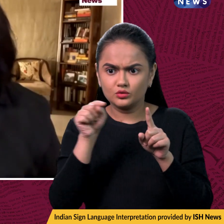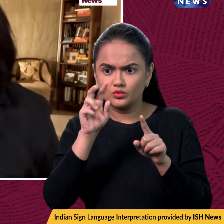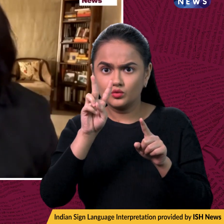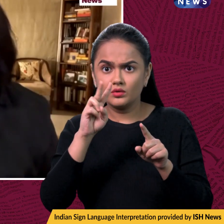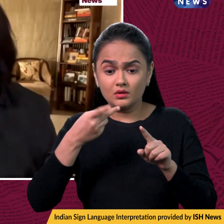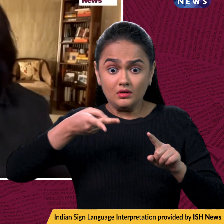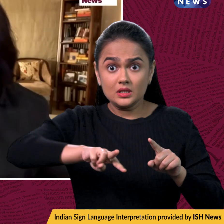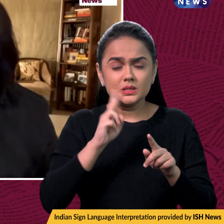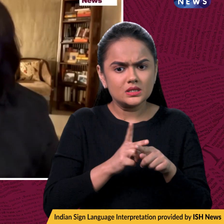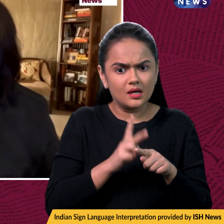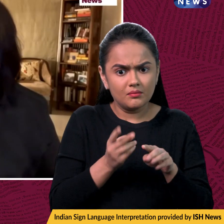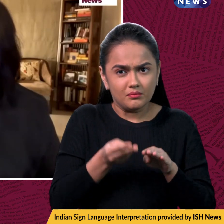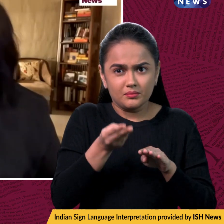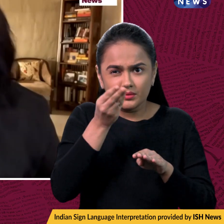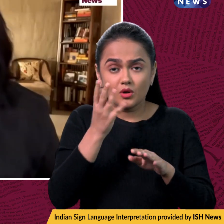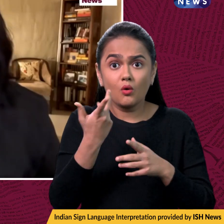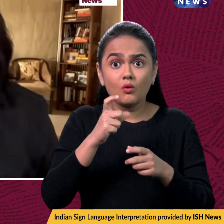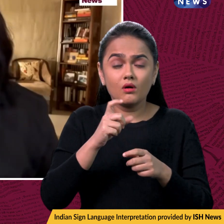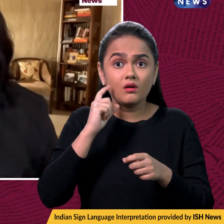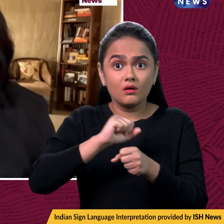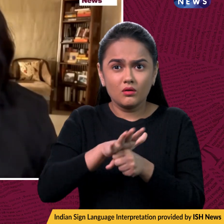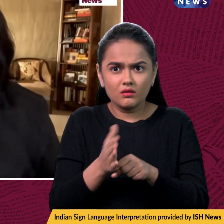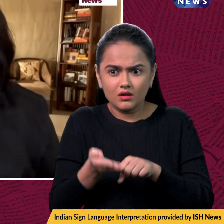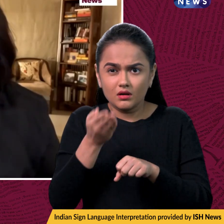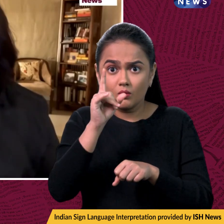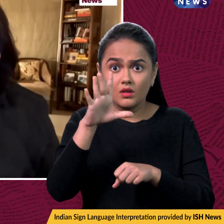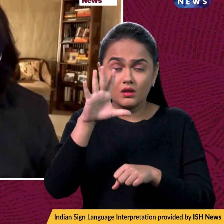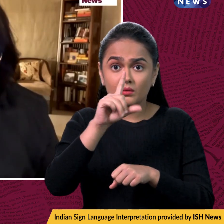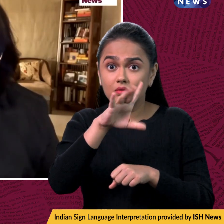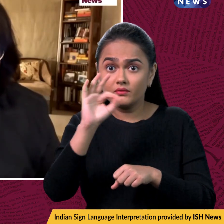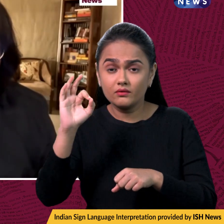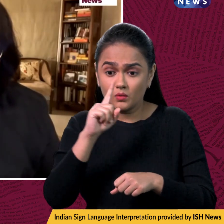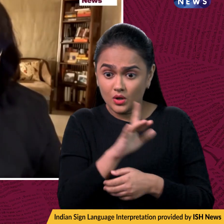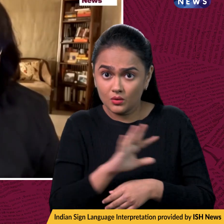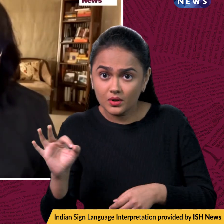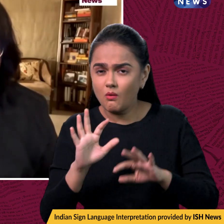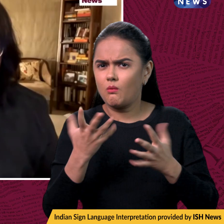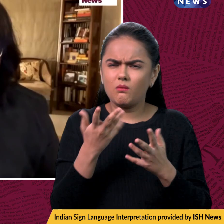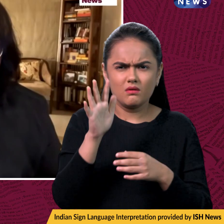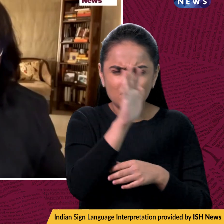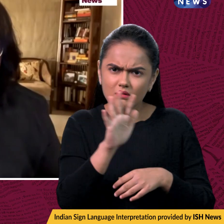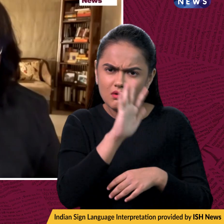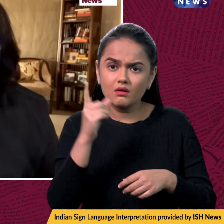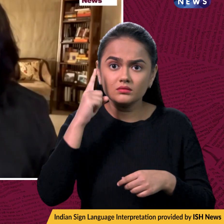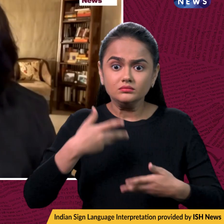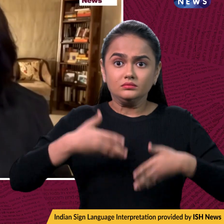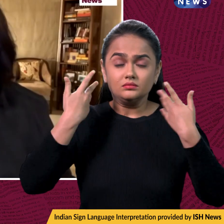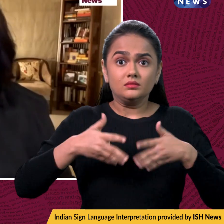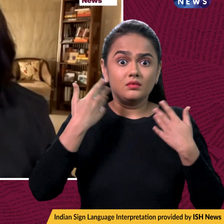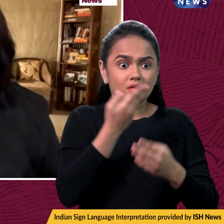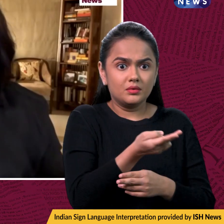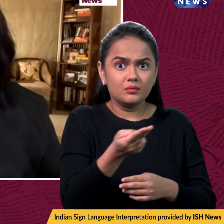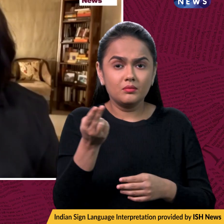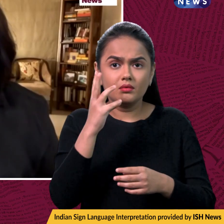0.5% for 2 consecutive days, or cases cross 1,500 in 1 week, or the average occupancy of oxygen